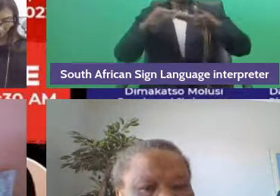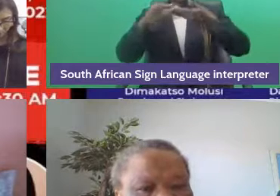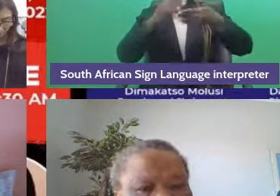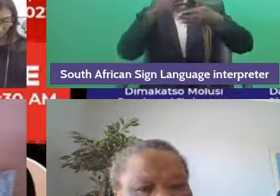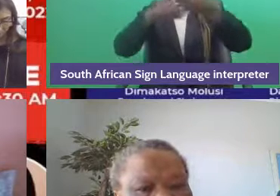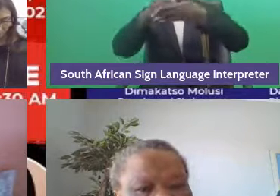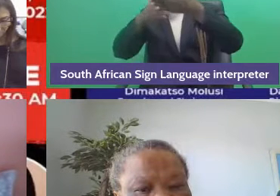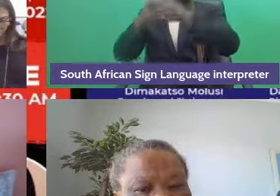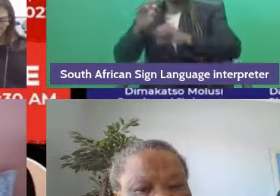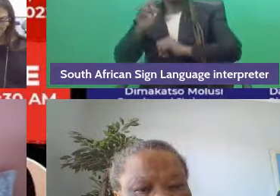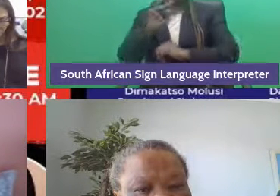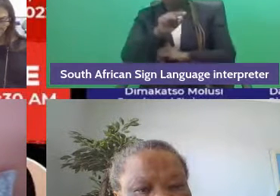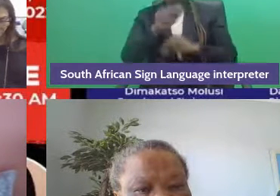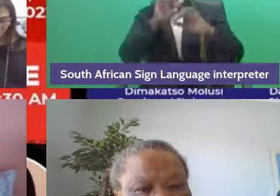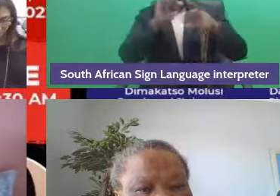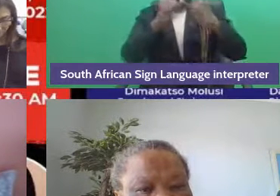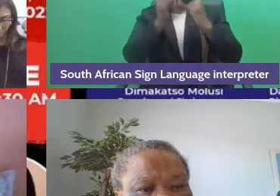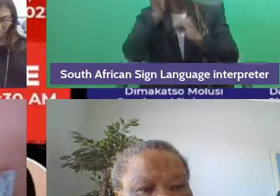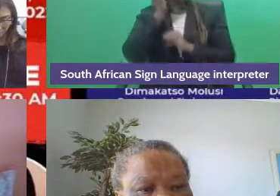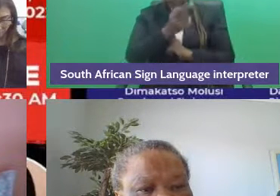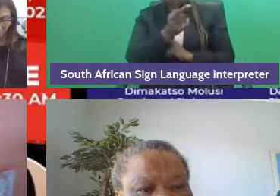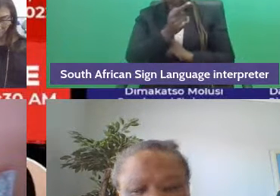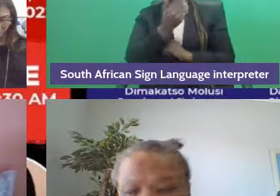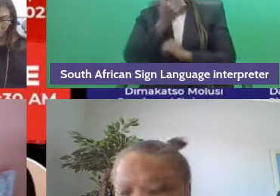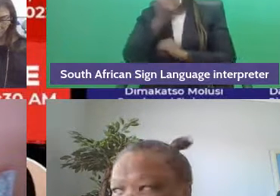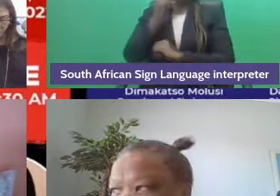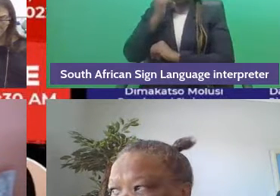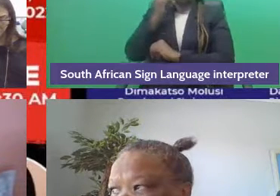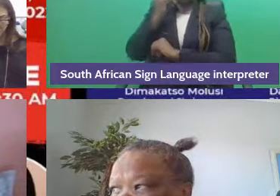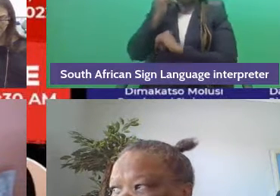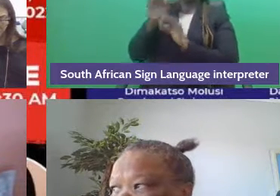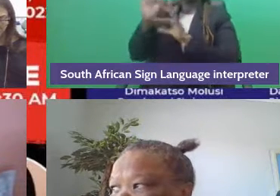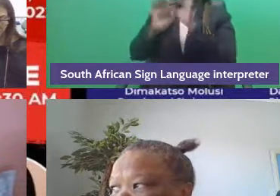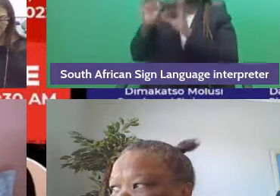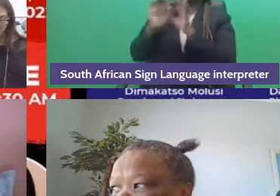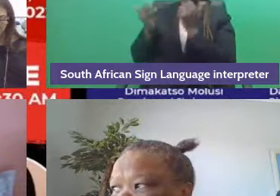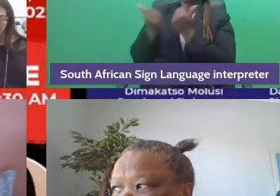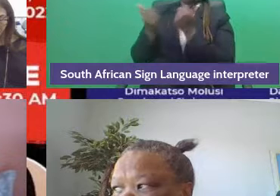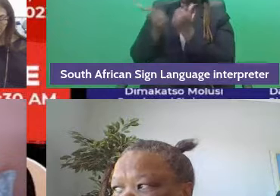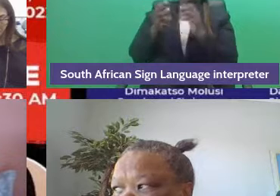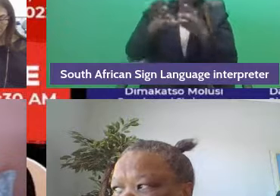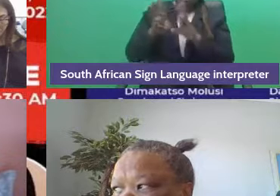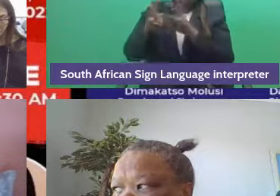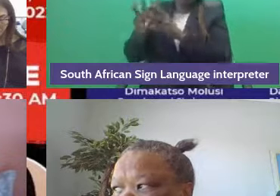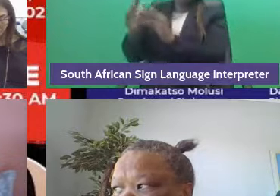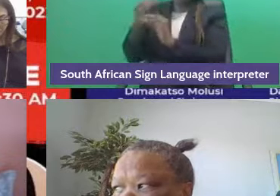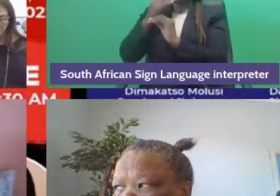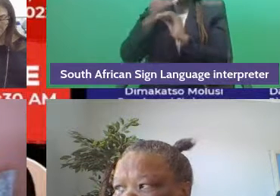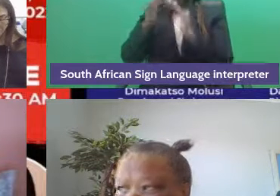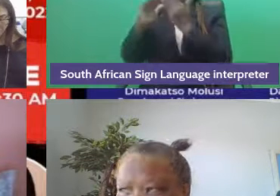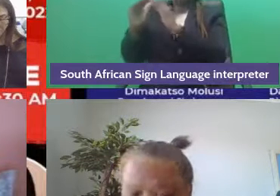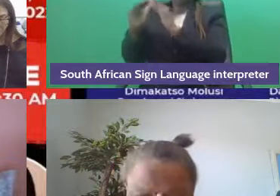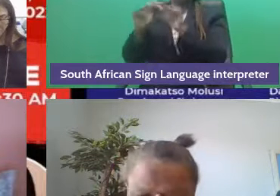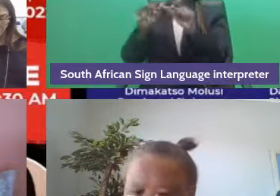And I know your partner has mentioned the type of ways that community members can